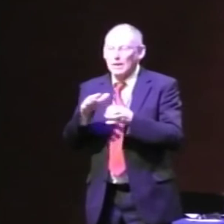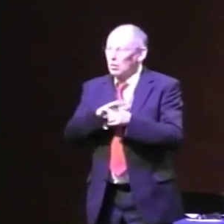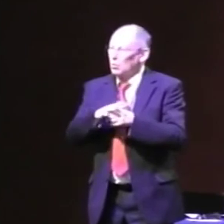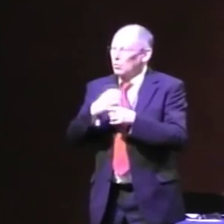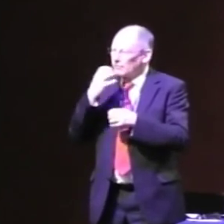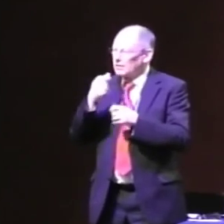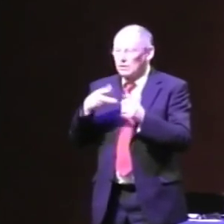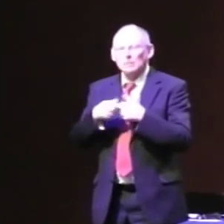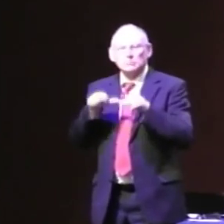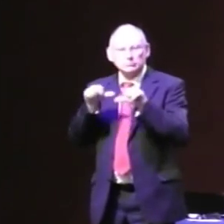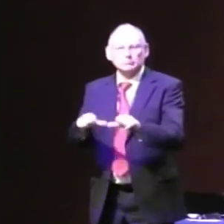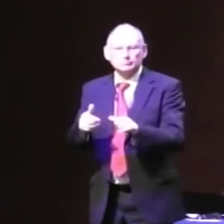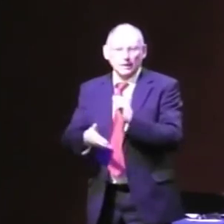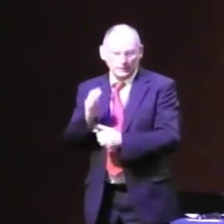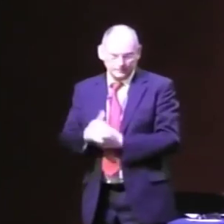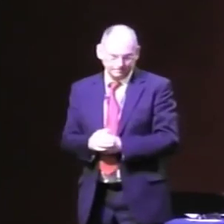cuts is carried.